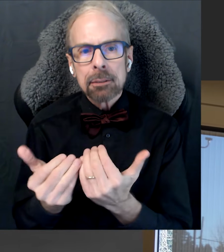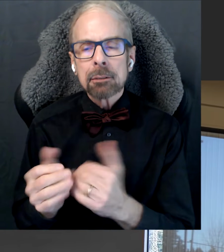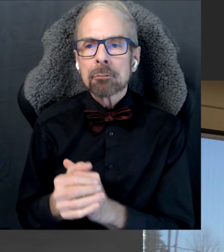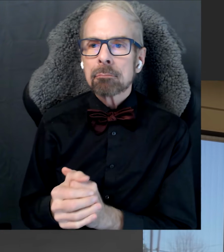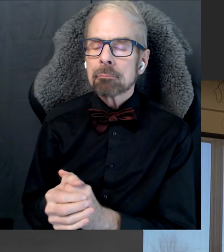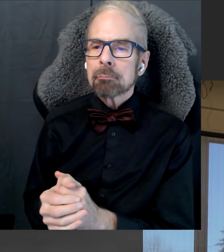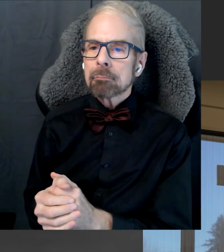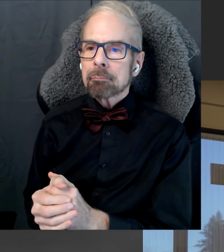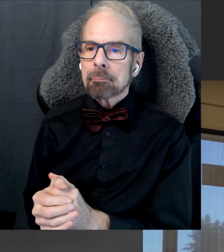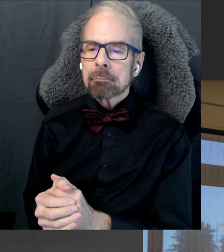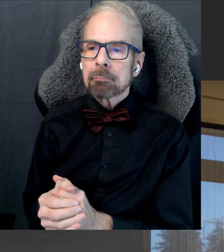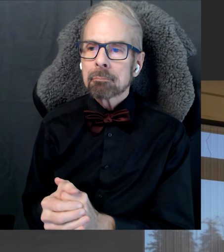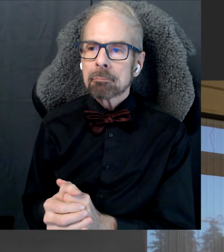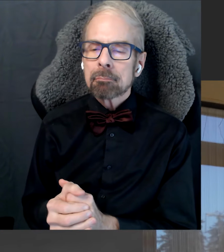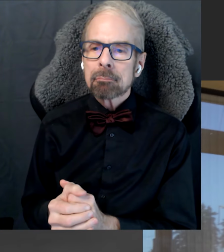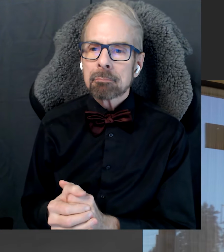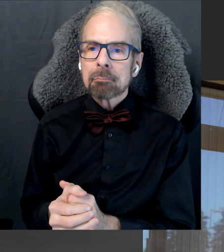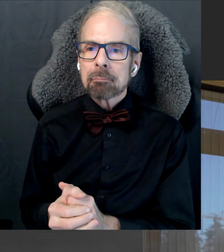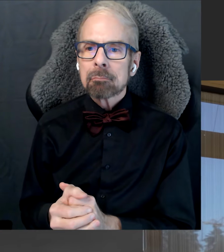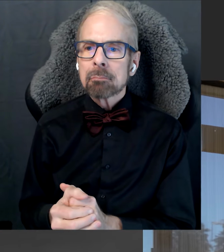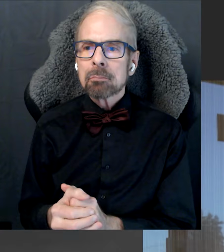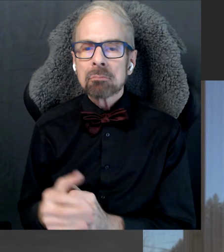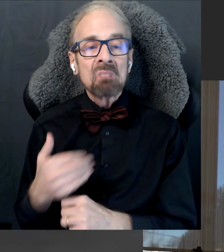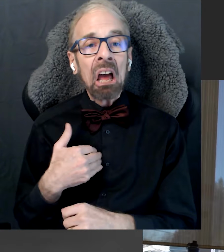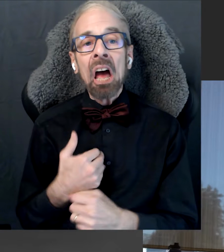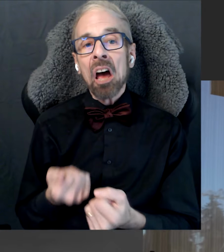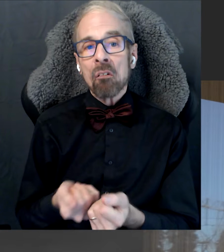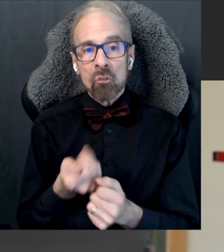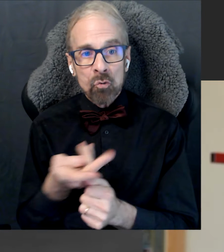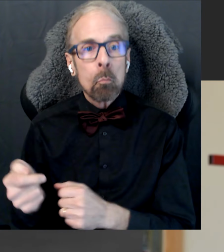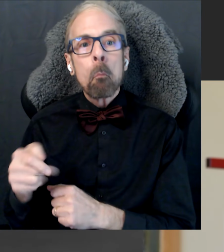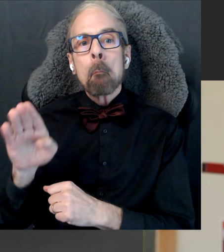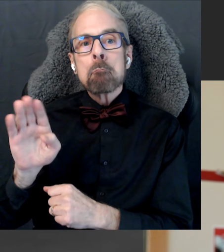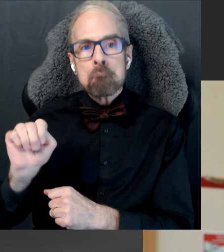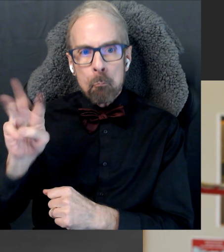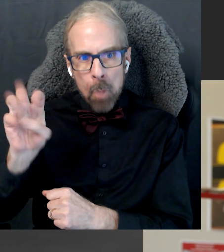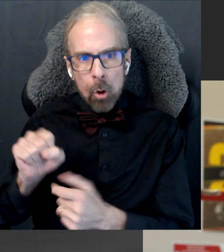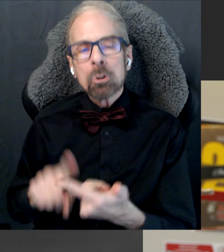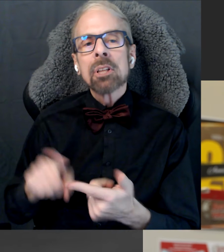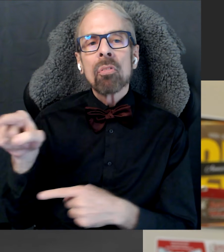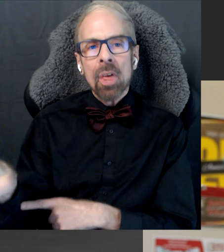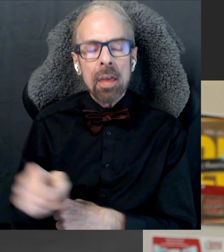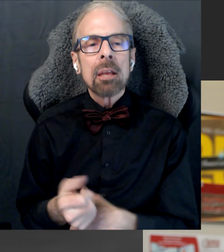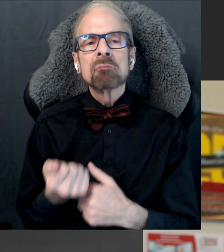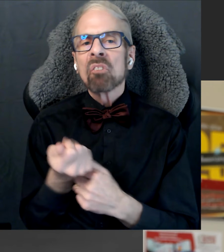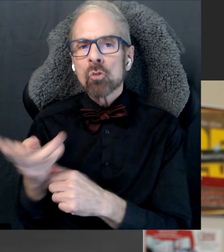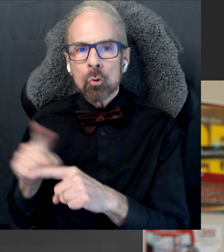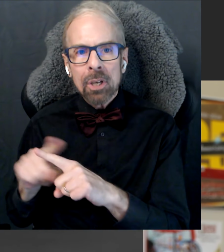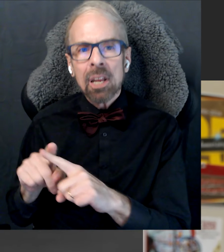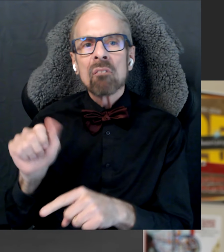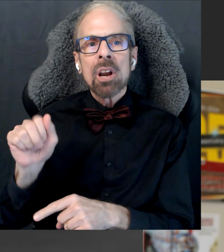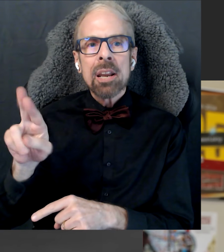And I have 3 bows, and also quite a few arrows. And he did that like a